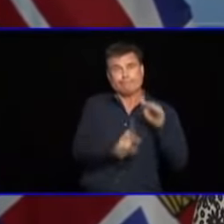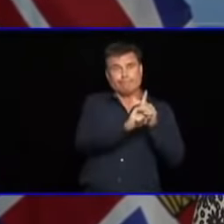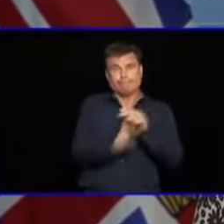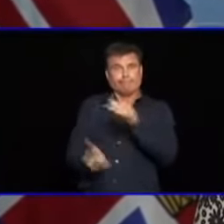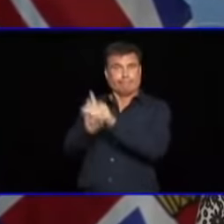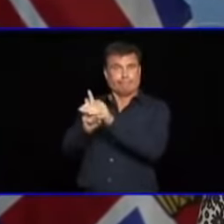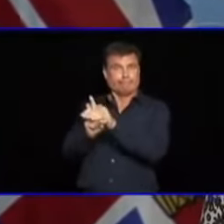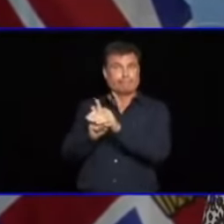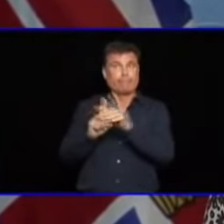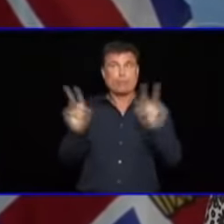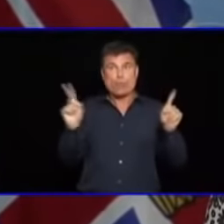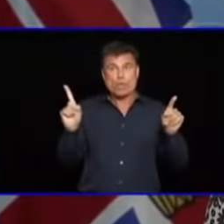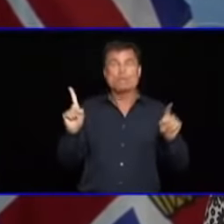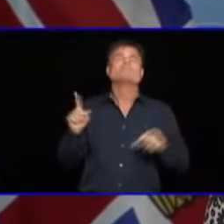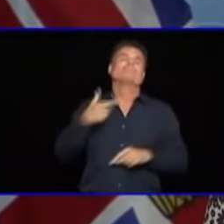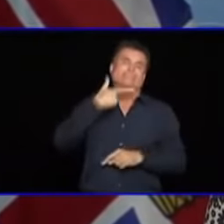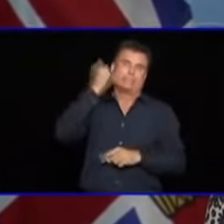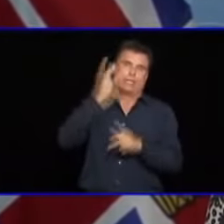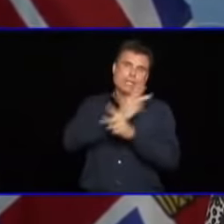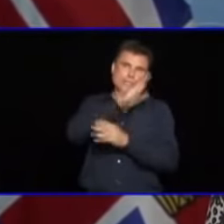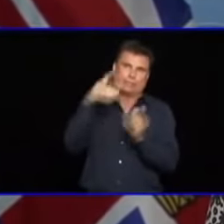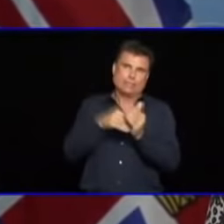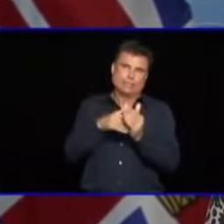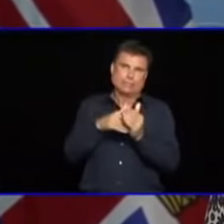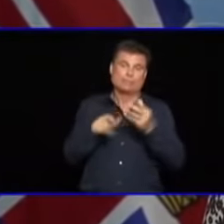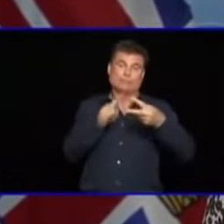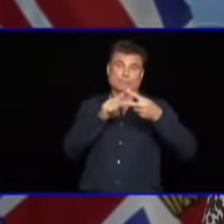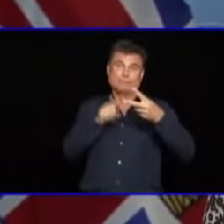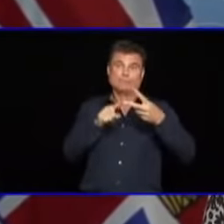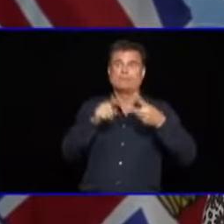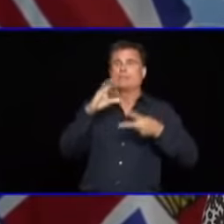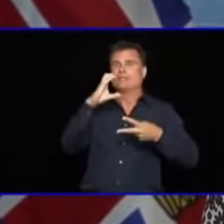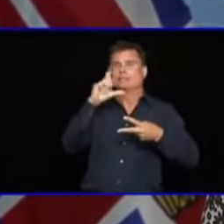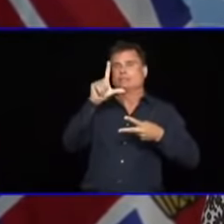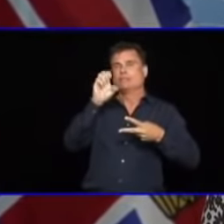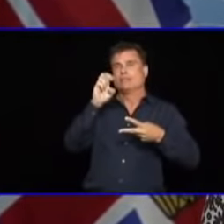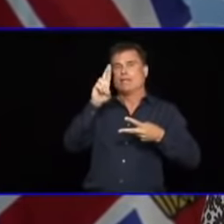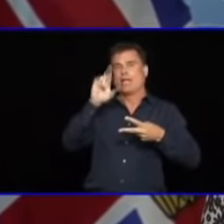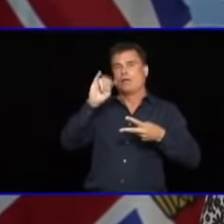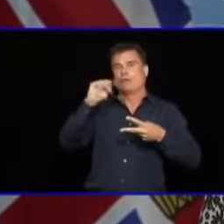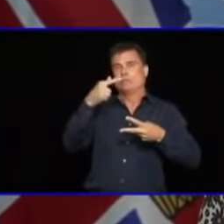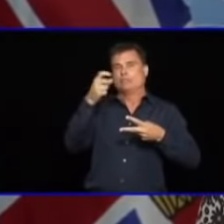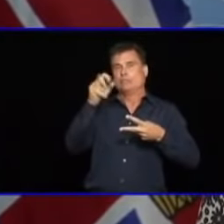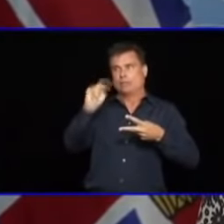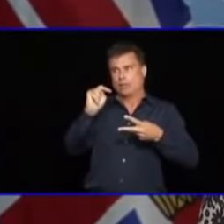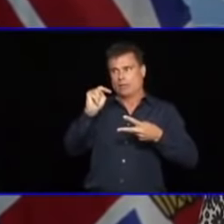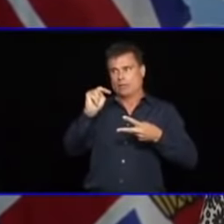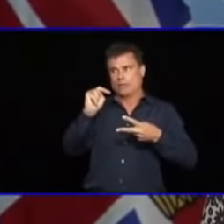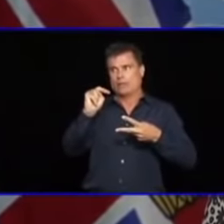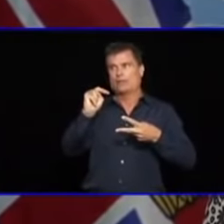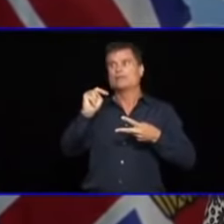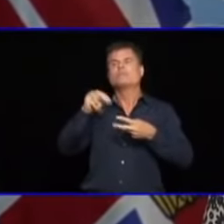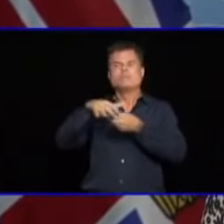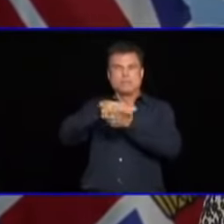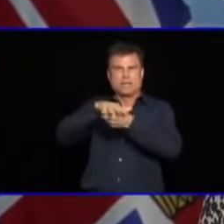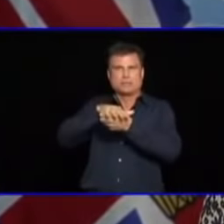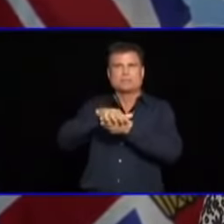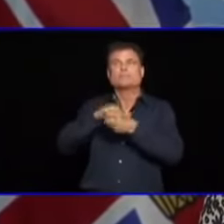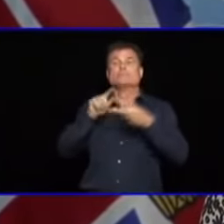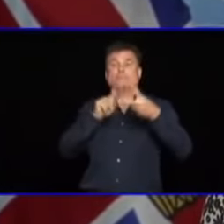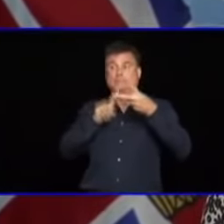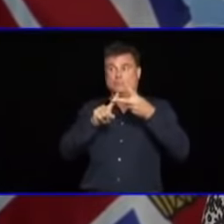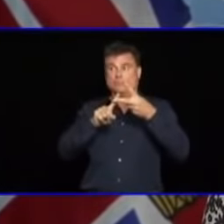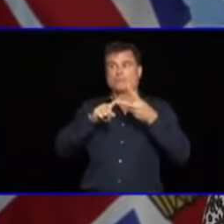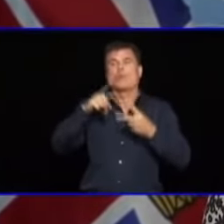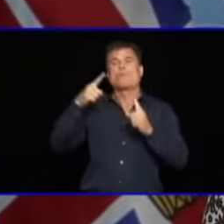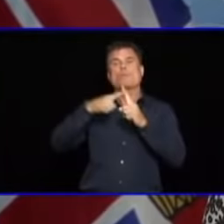Care Home in Fraser Health and the Point Grey Private Hospital in Vancouver Coastal Health. The Maple Ridge Seniors Village